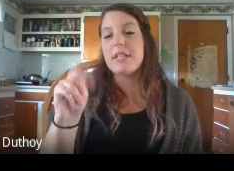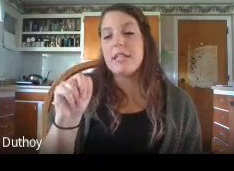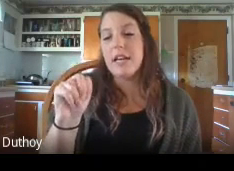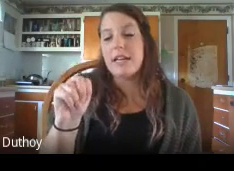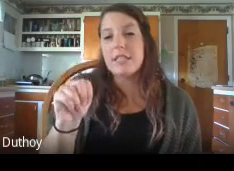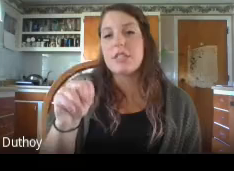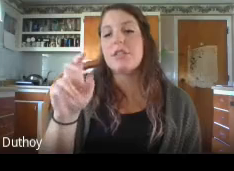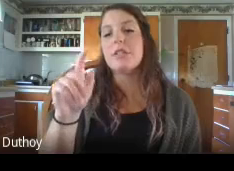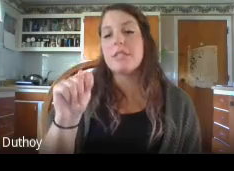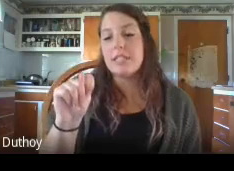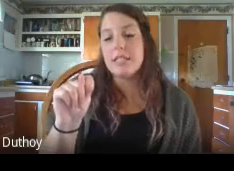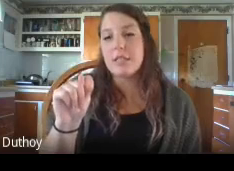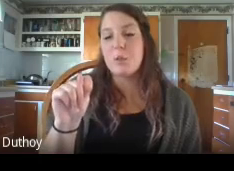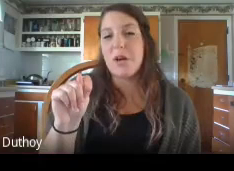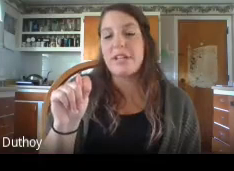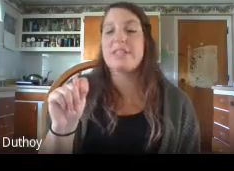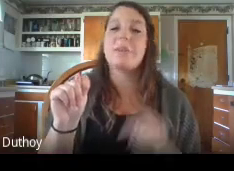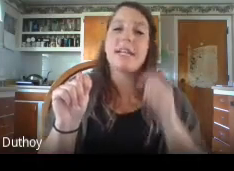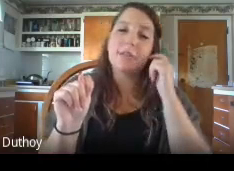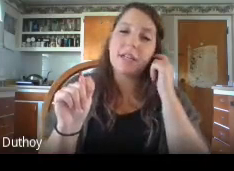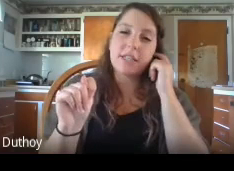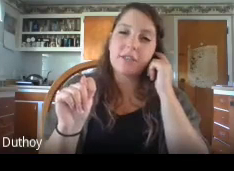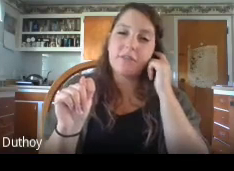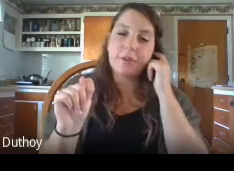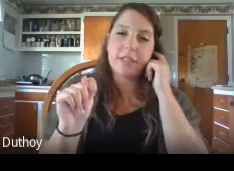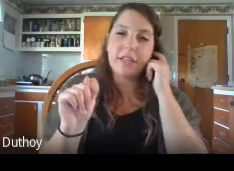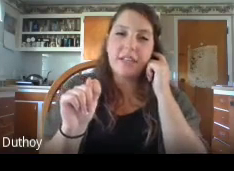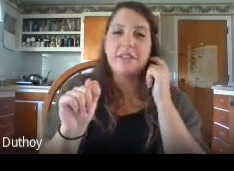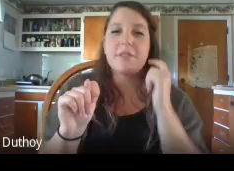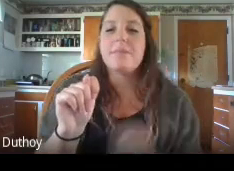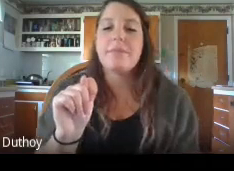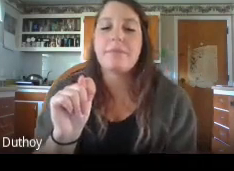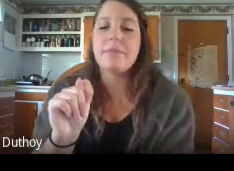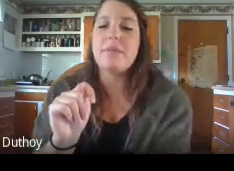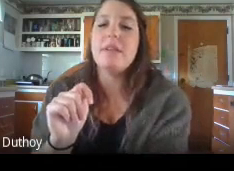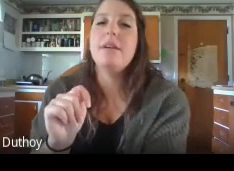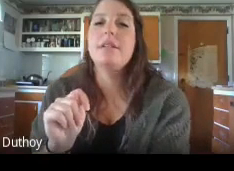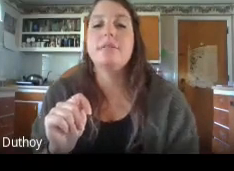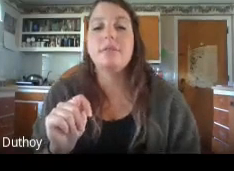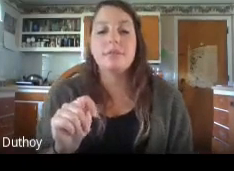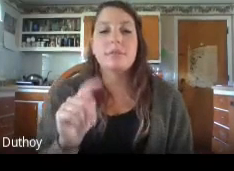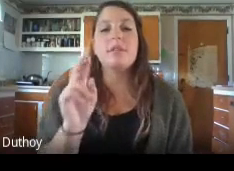is 3, N is 2, T is 1. So that's where it gets confusing.